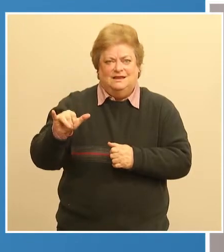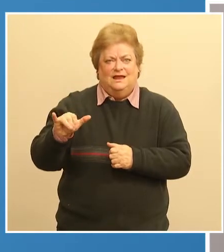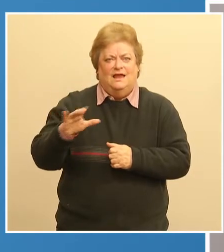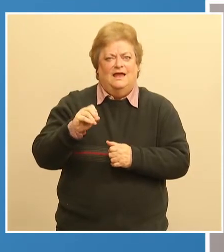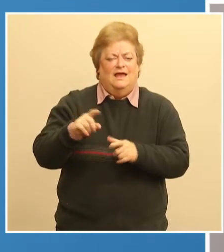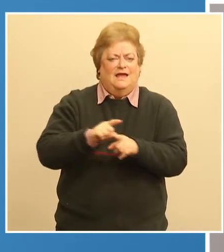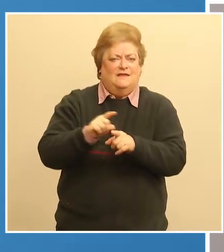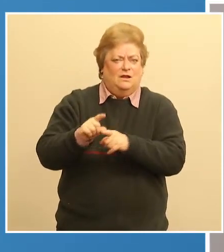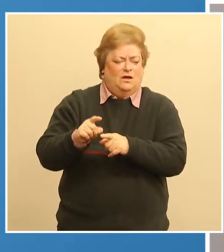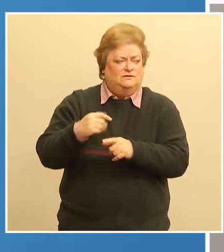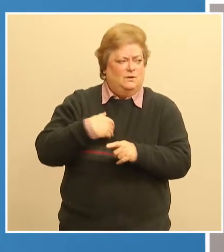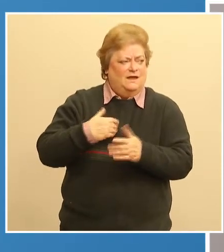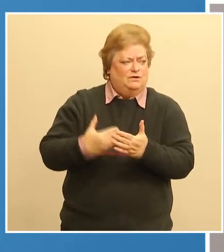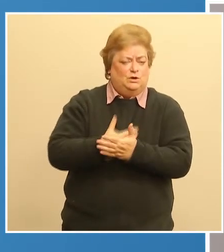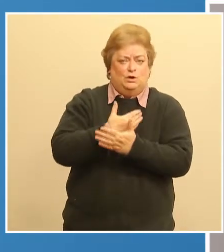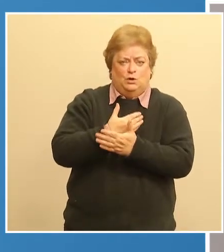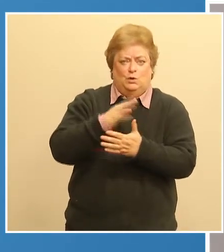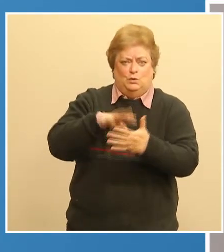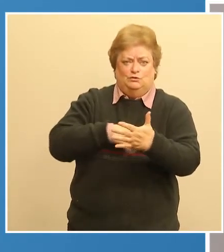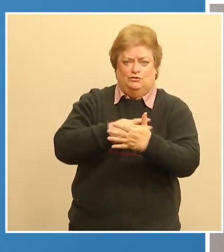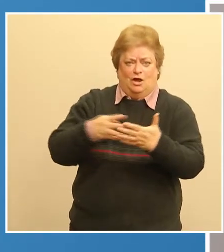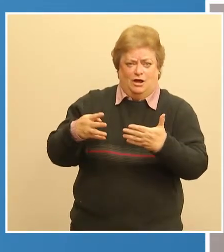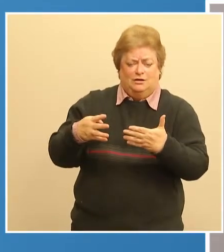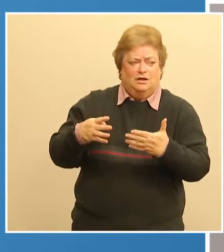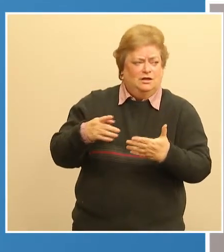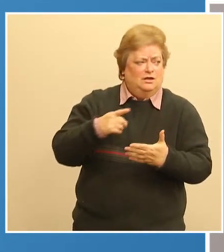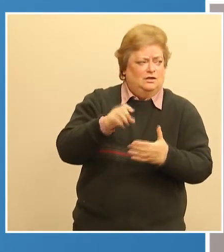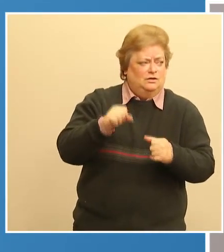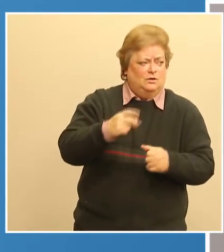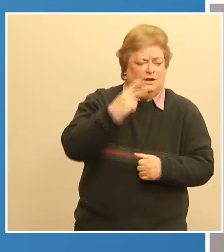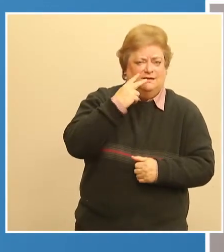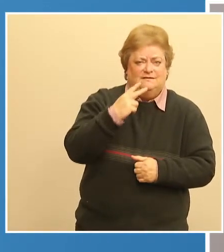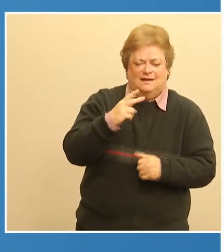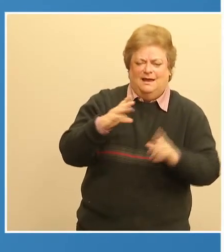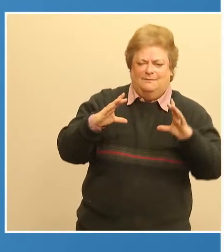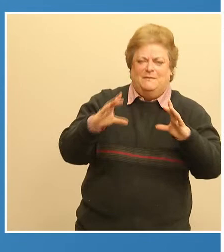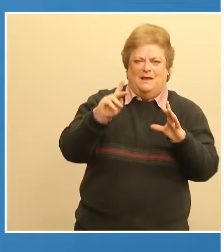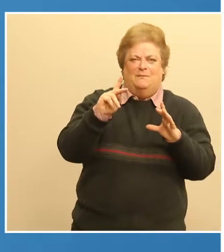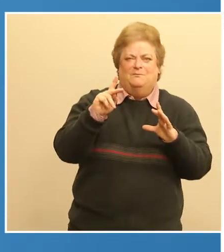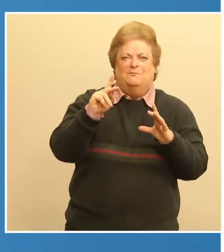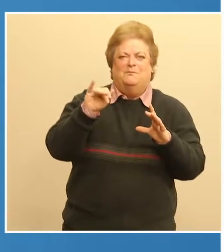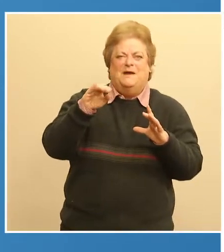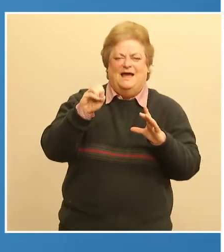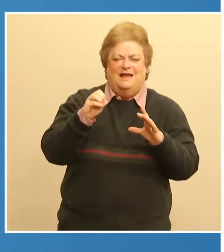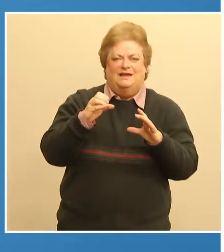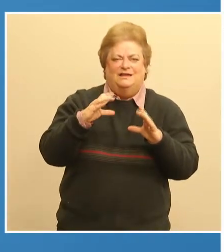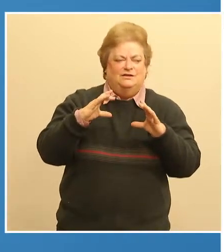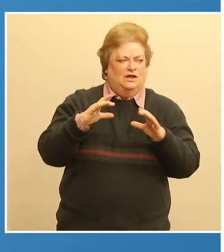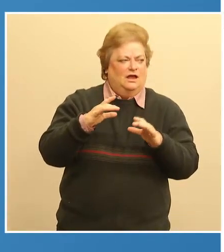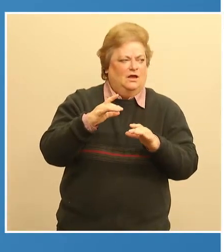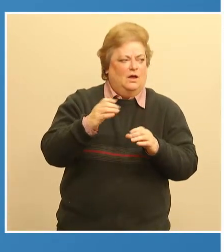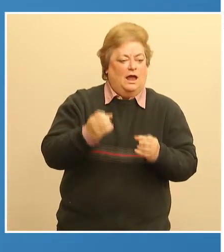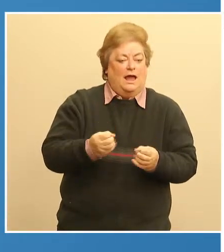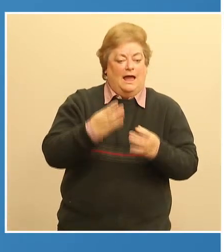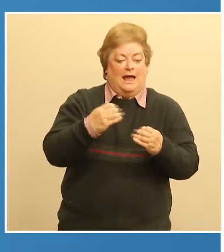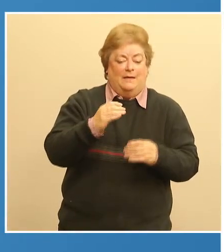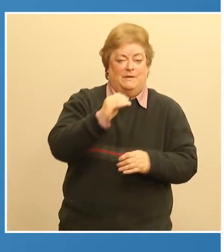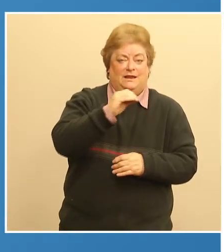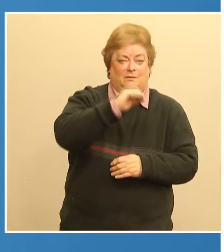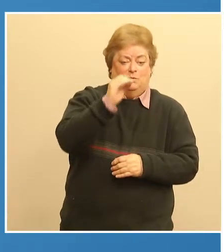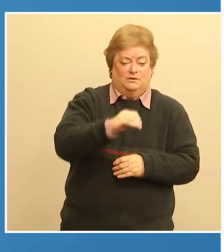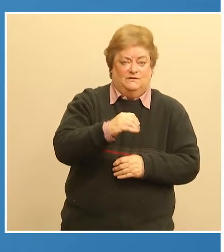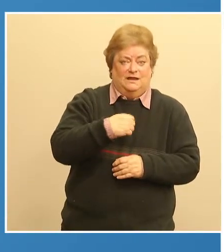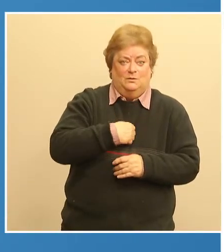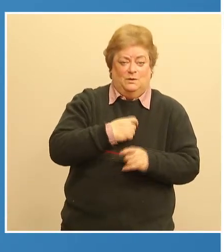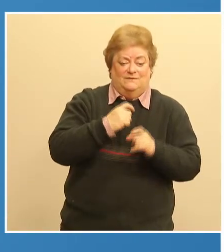And then we also have a new chart where you'll be able to find a pie chart showing the percentage of vaccinations we've administered of